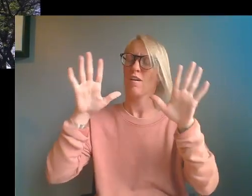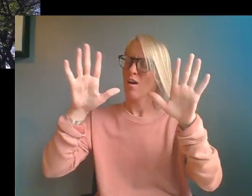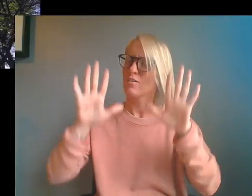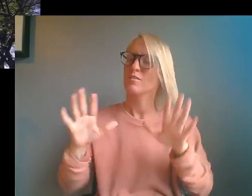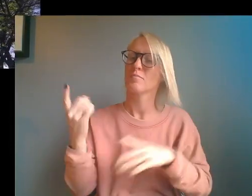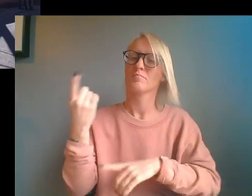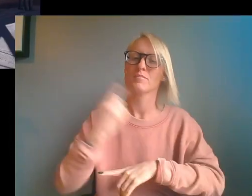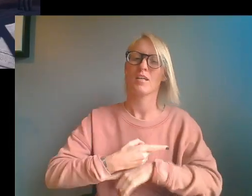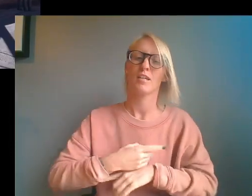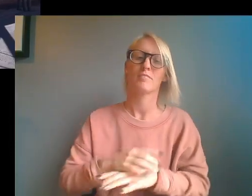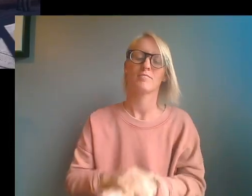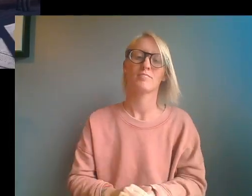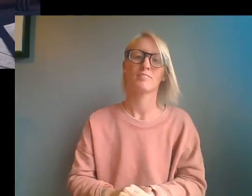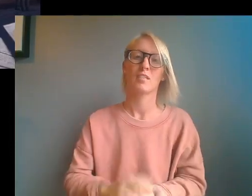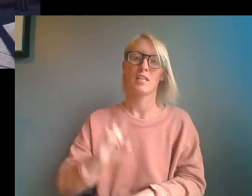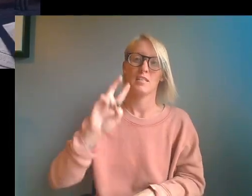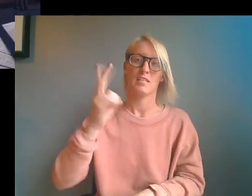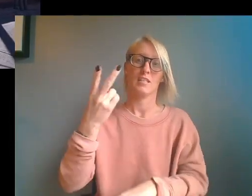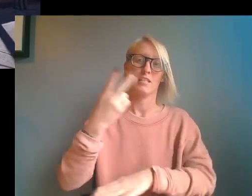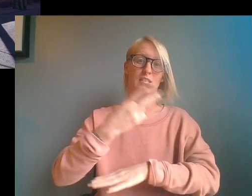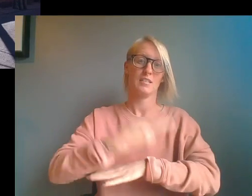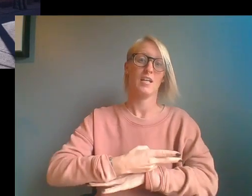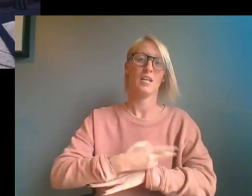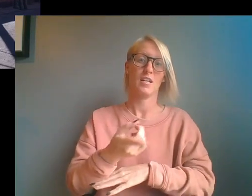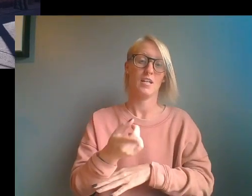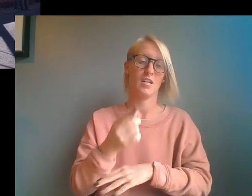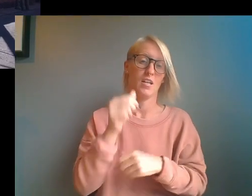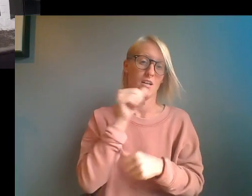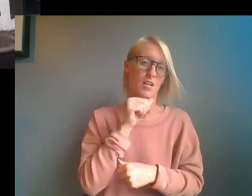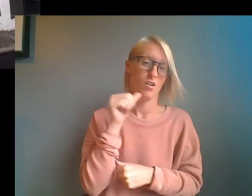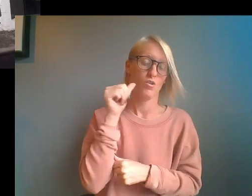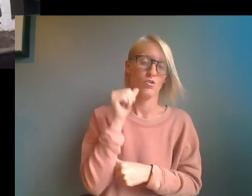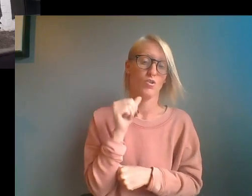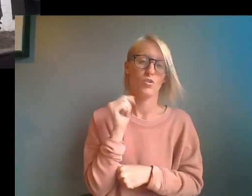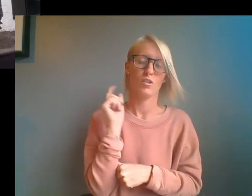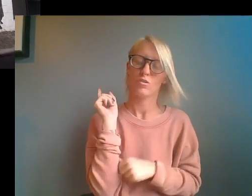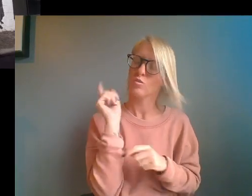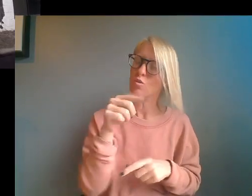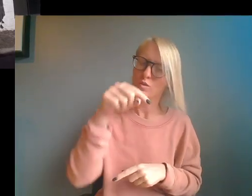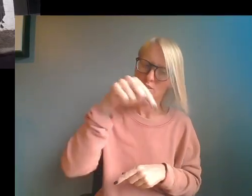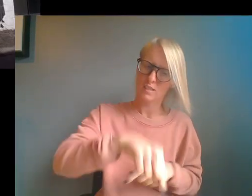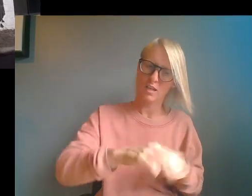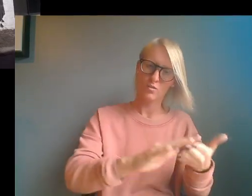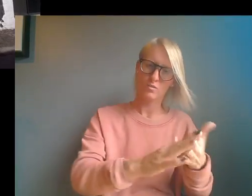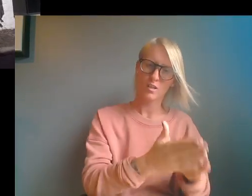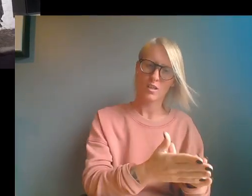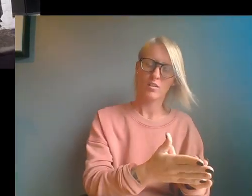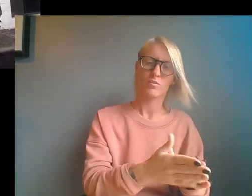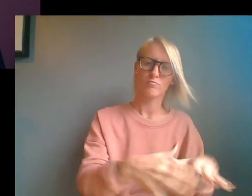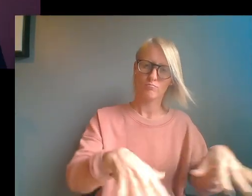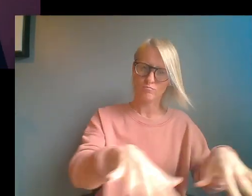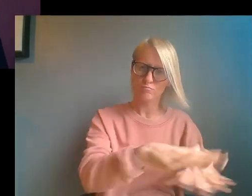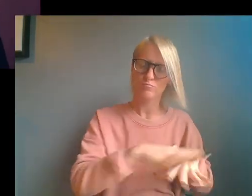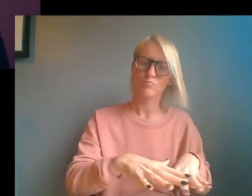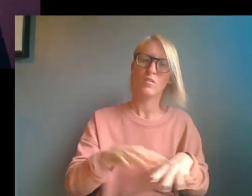To start our second day in Arizona, we took advantage of our downtown location and went to Fire Creek Coffee Company.